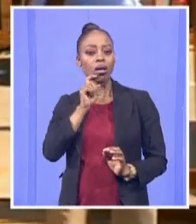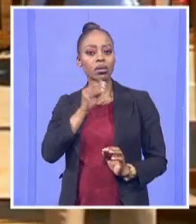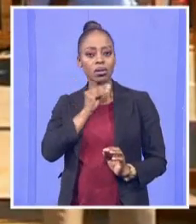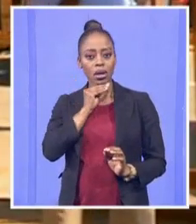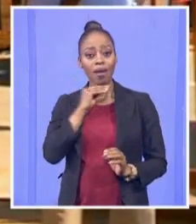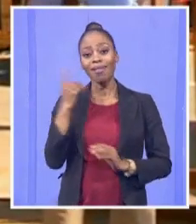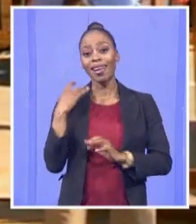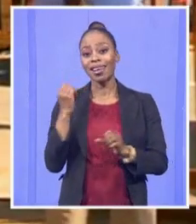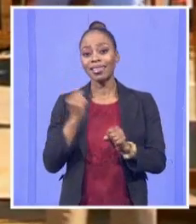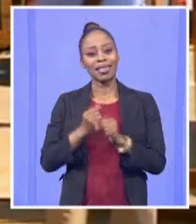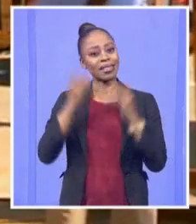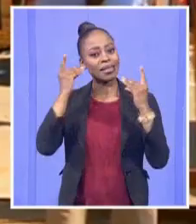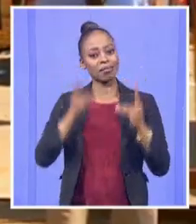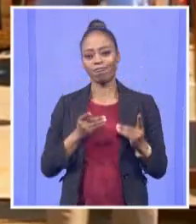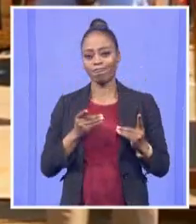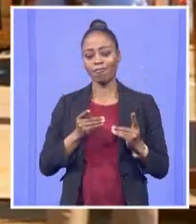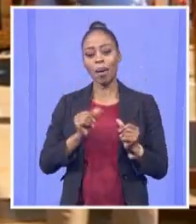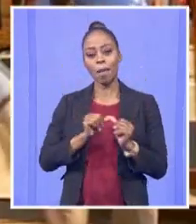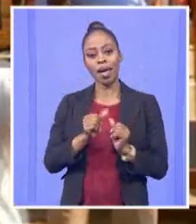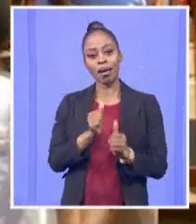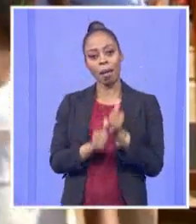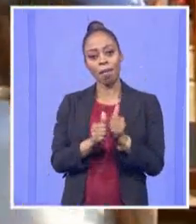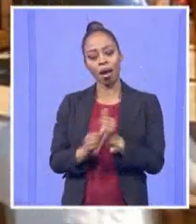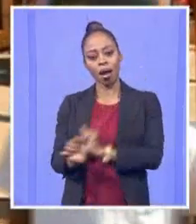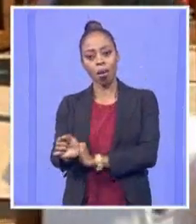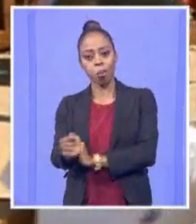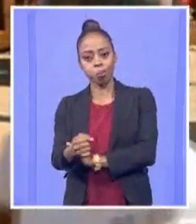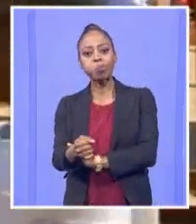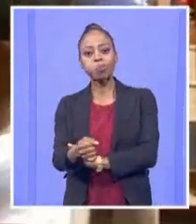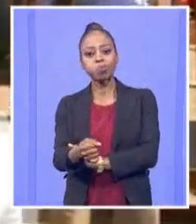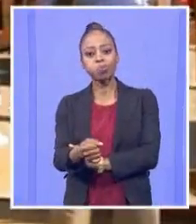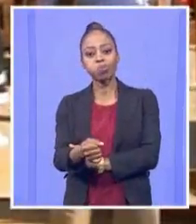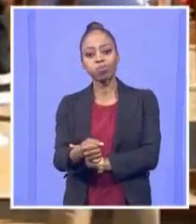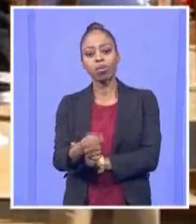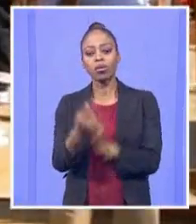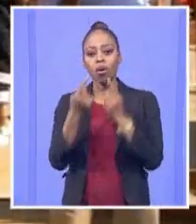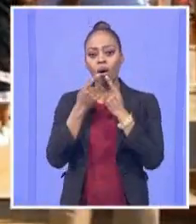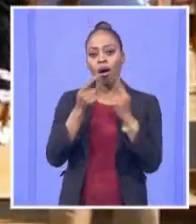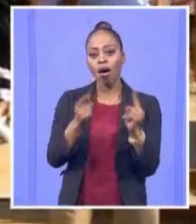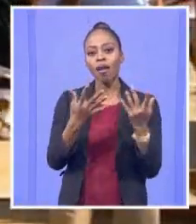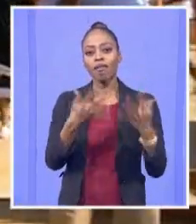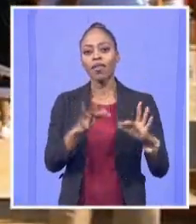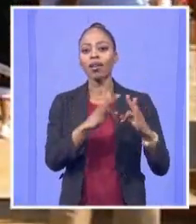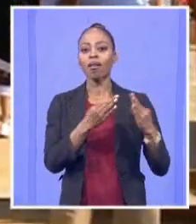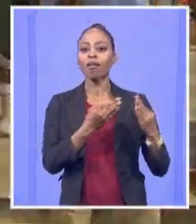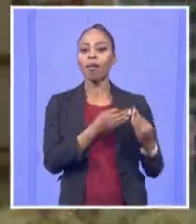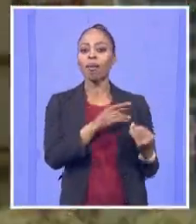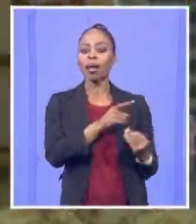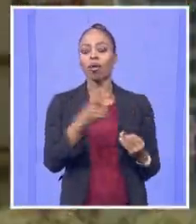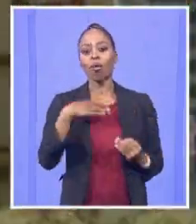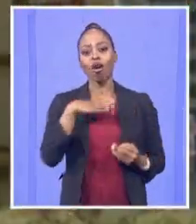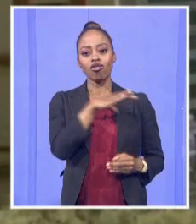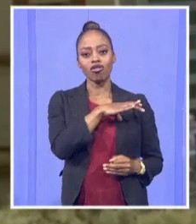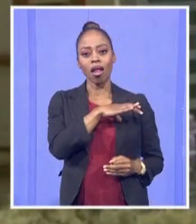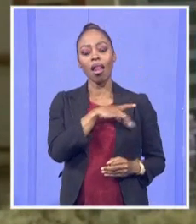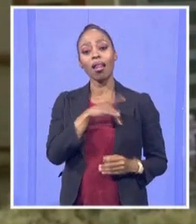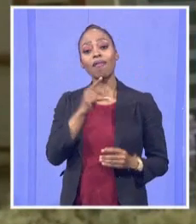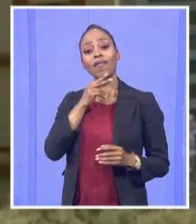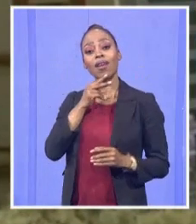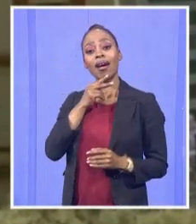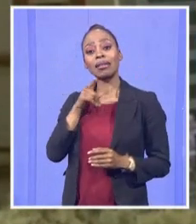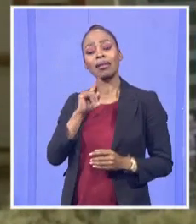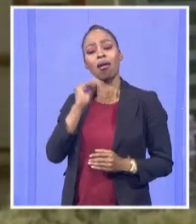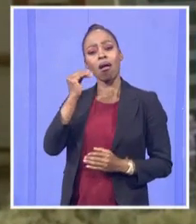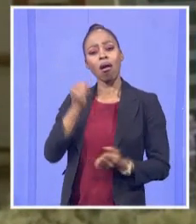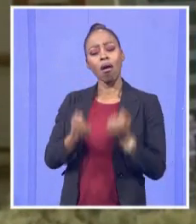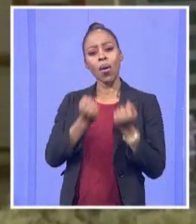decision to install her brother, Prince Lekukela, instead was announced by the Royal Council. On Friday, the High Court